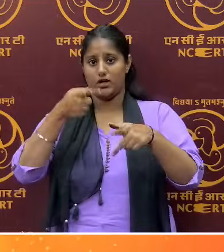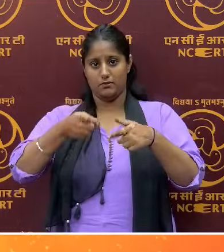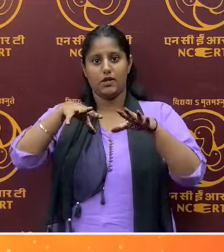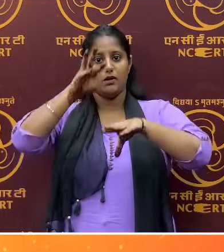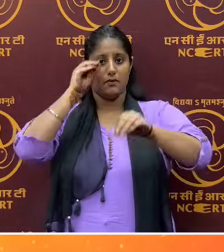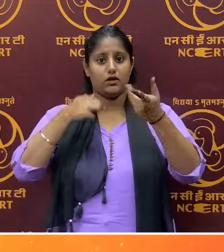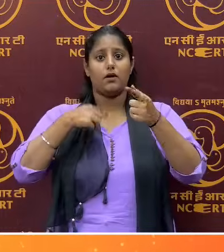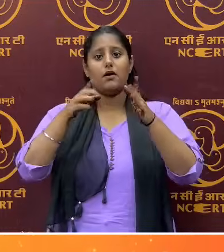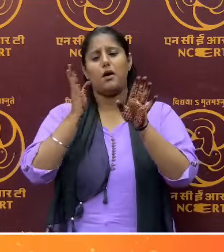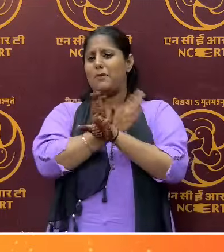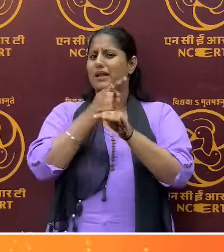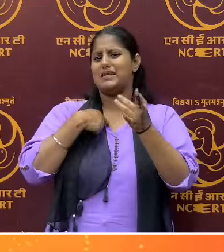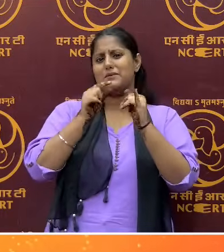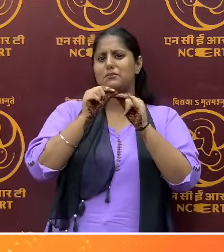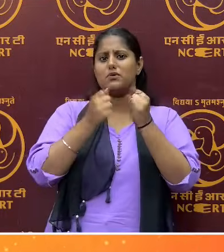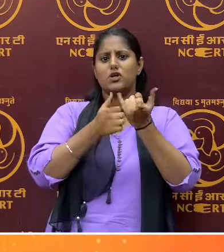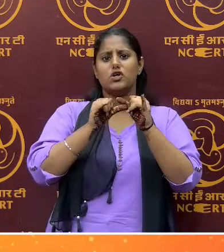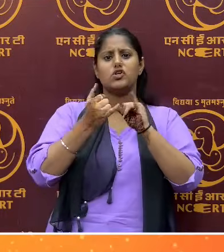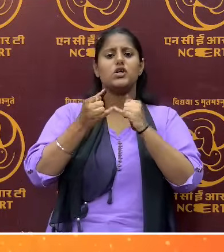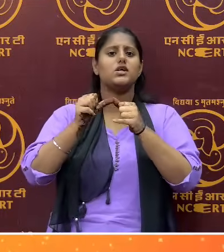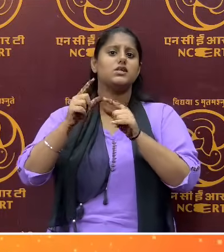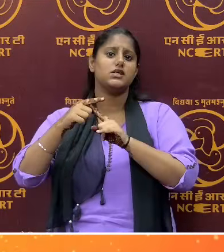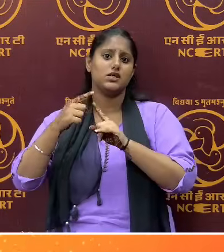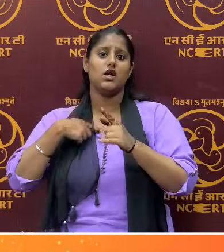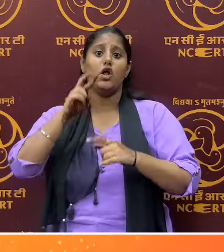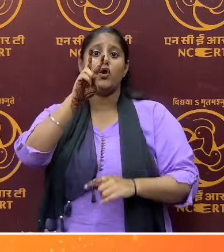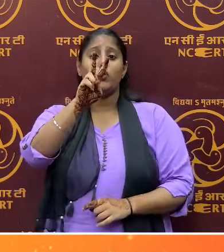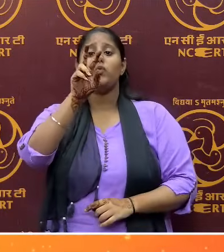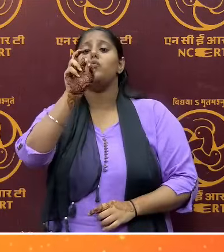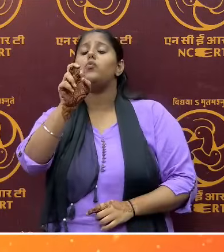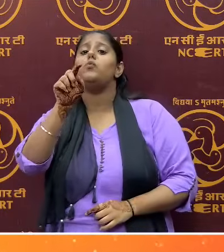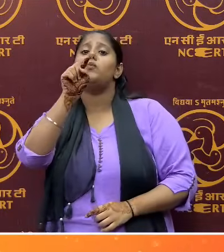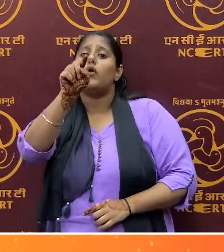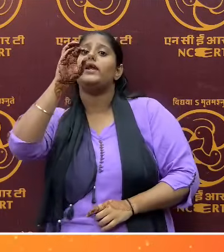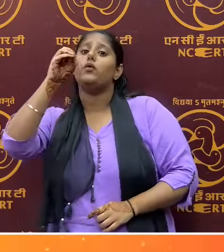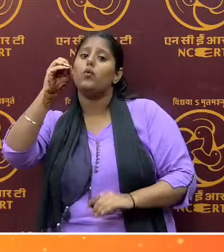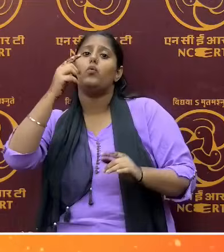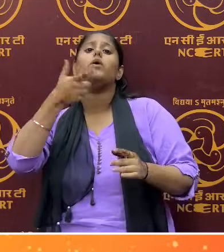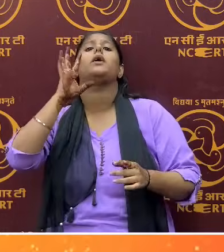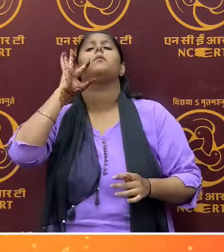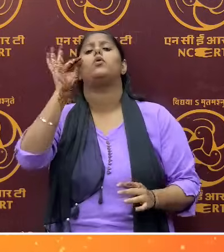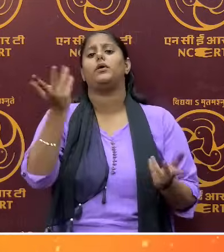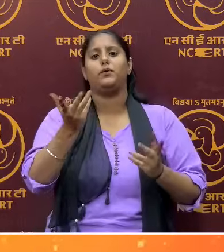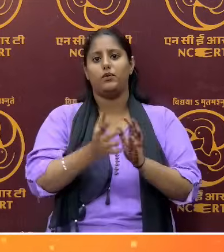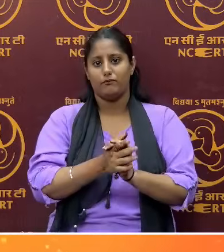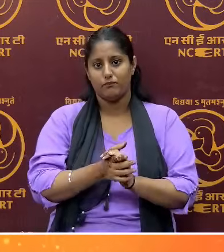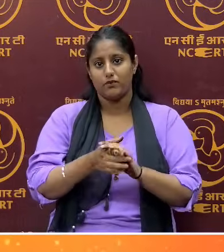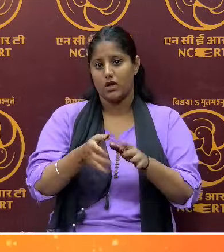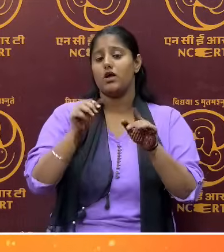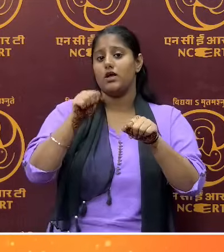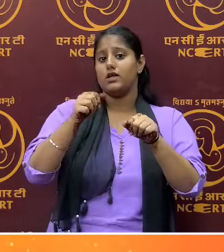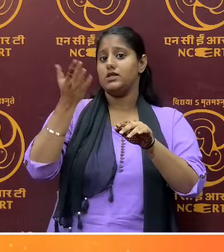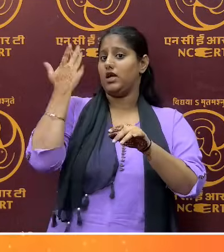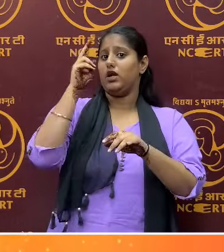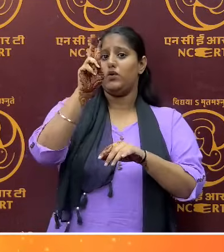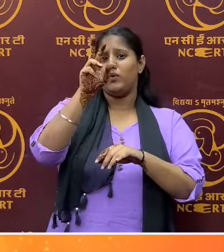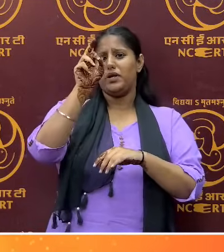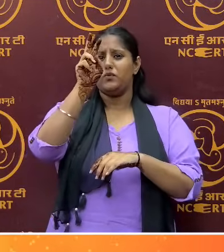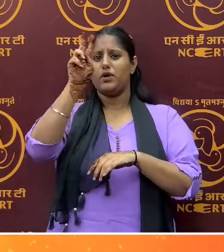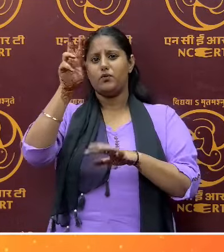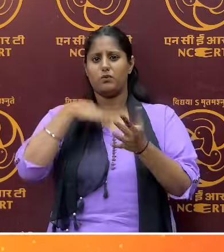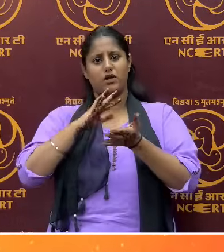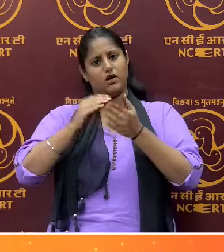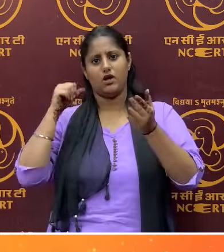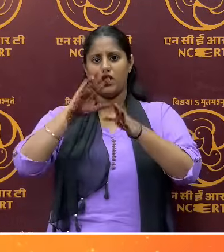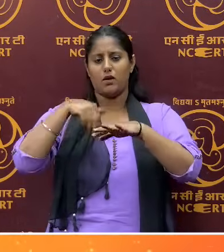had PRASHAST, why we needed PRASHAST 2.0? Yes. So, very important that in 2022 we have already launched this